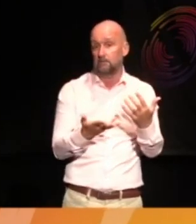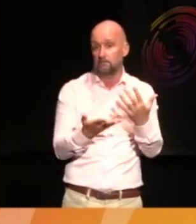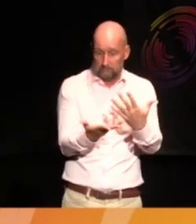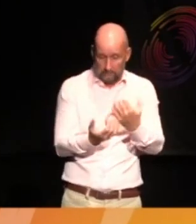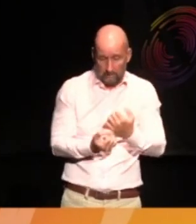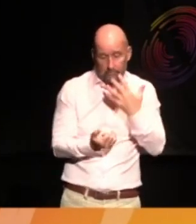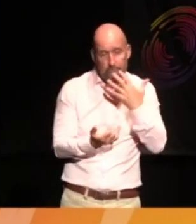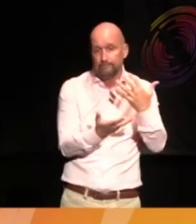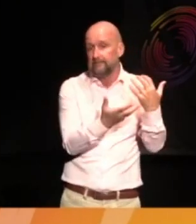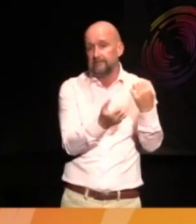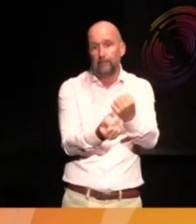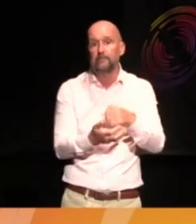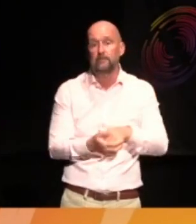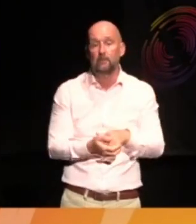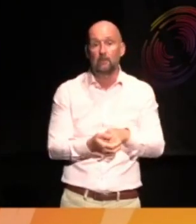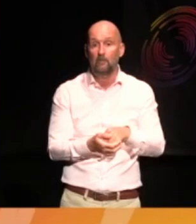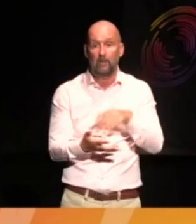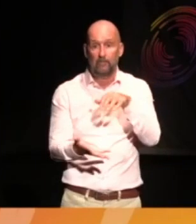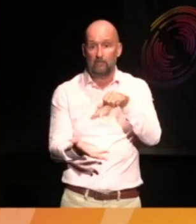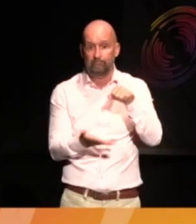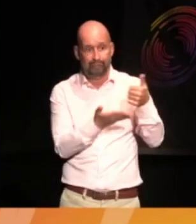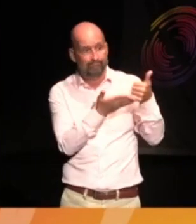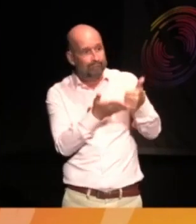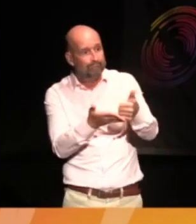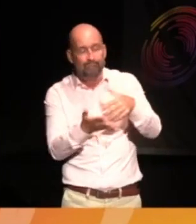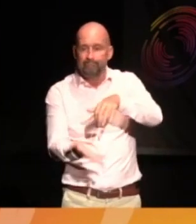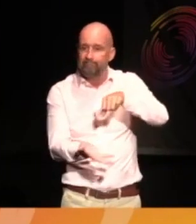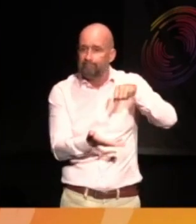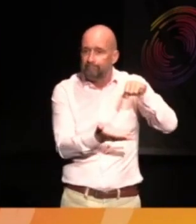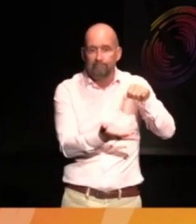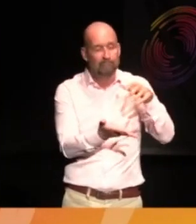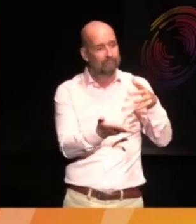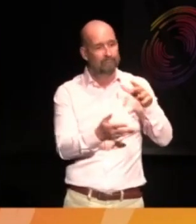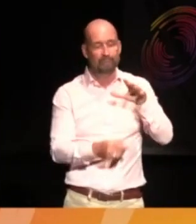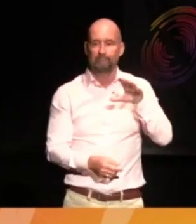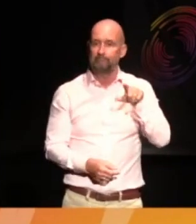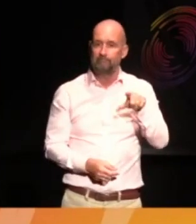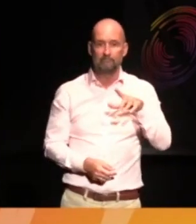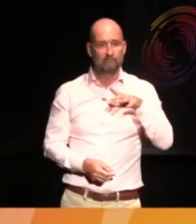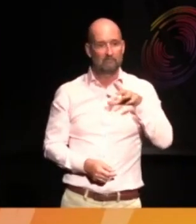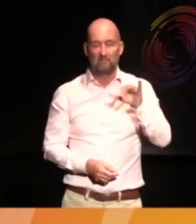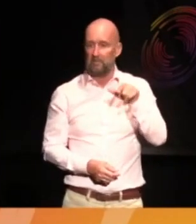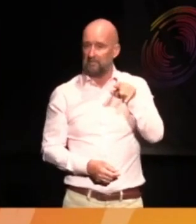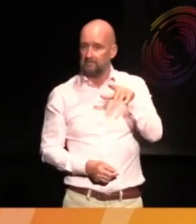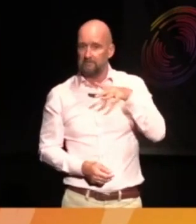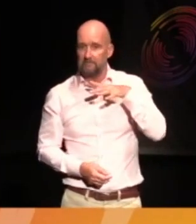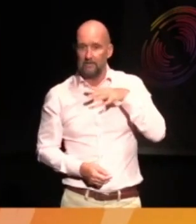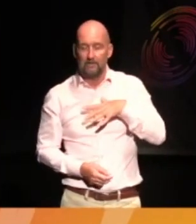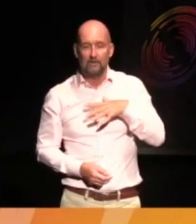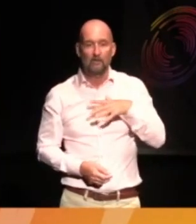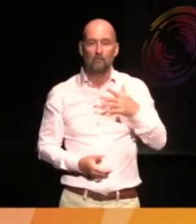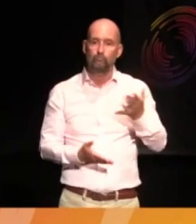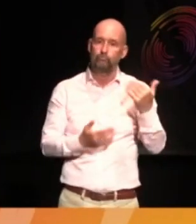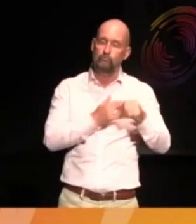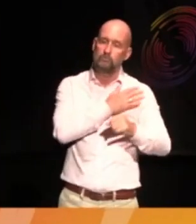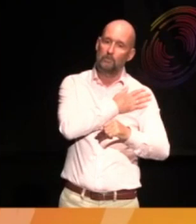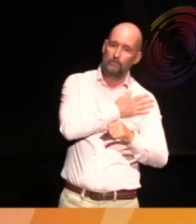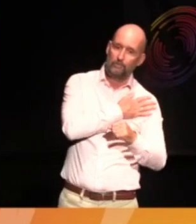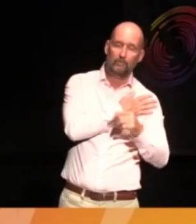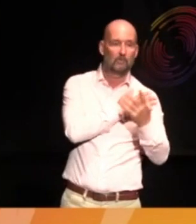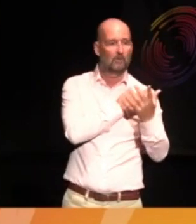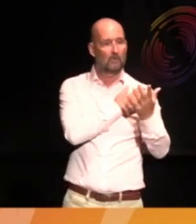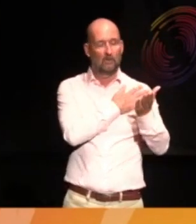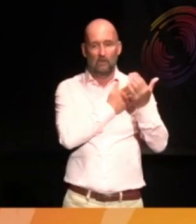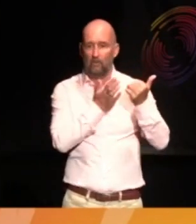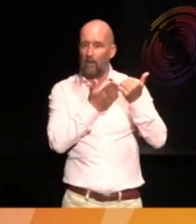need me to hold your bag for you? Is it that, you need to rest your, hand on my shoulder to be able to get you up?